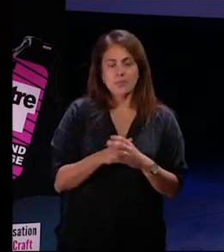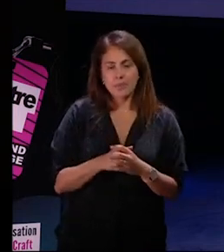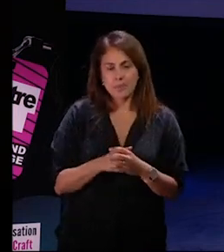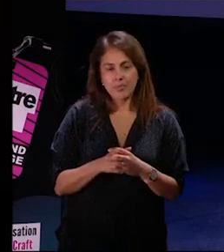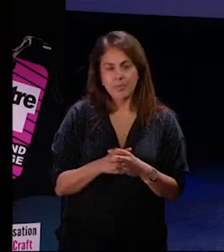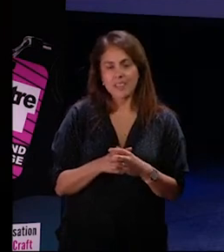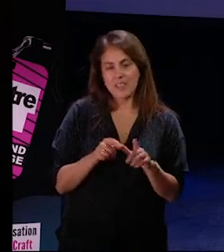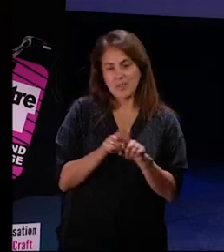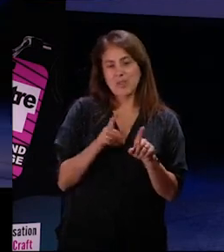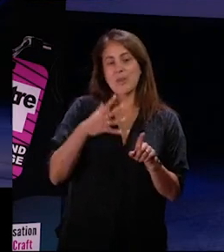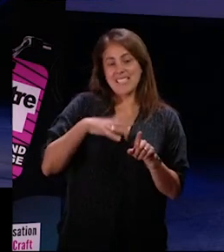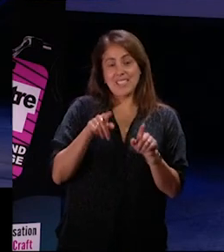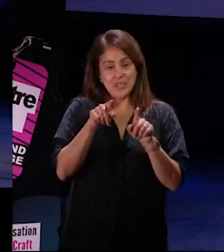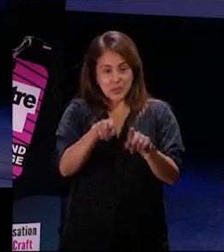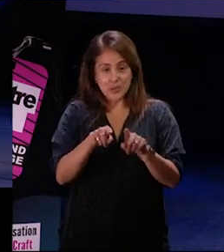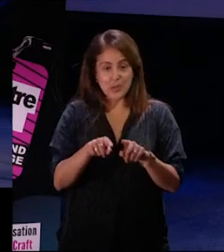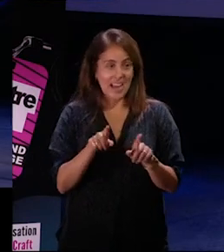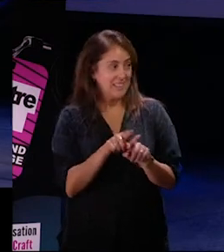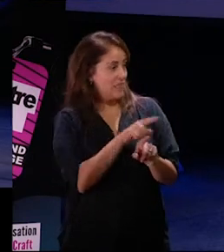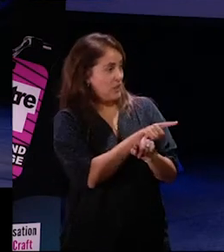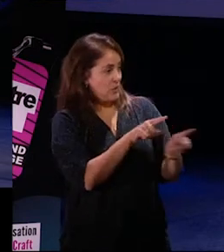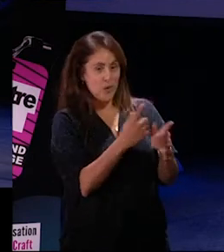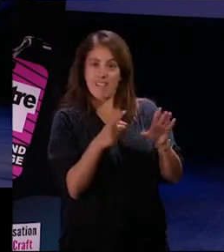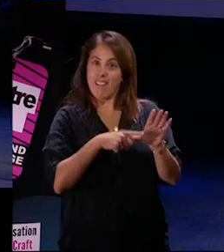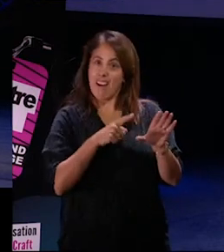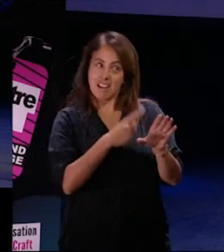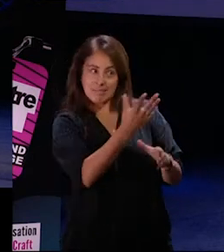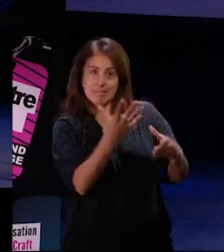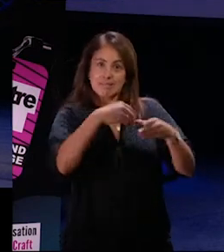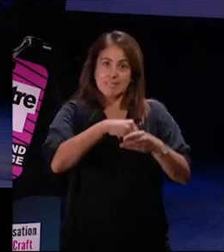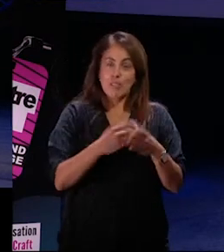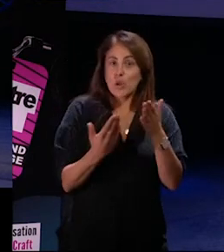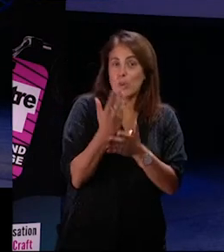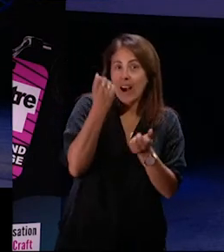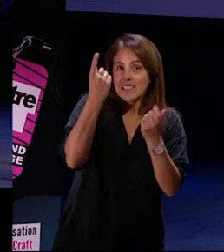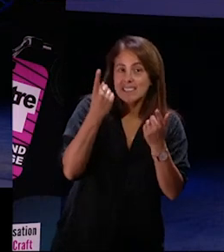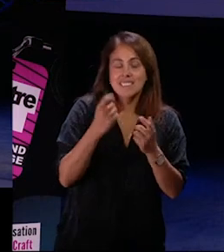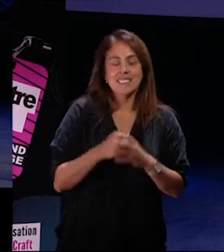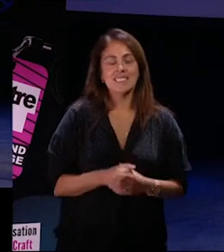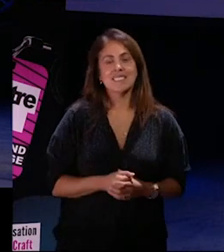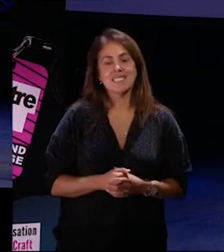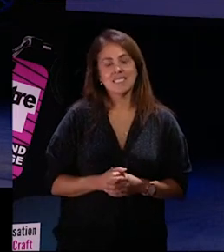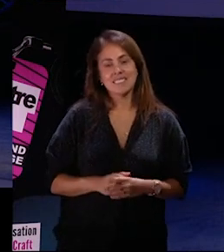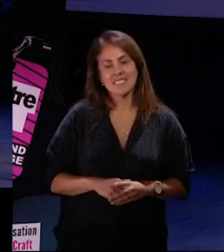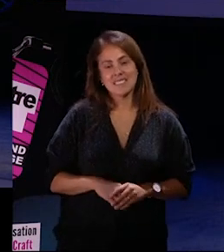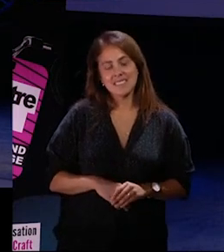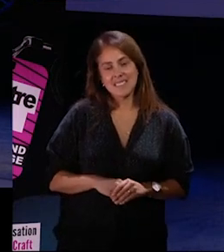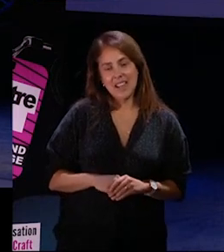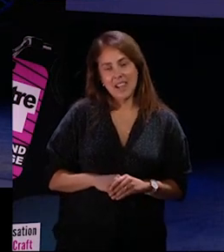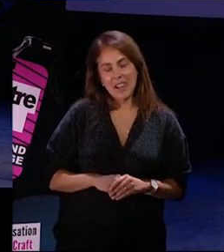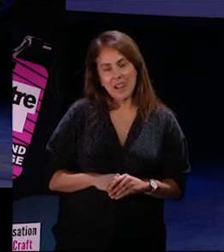younger brains than ours. To come and come and work with us and come up with the next ideas. So yeah.